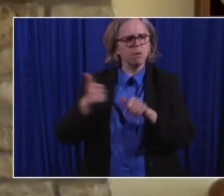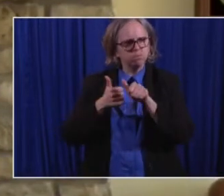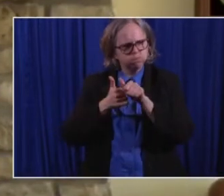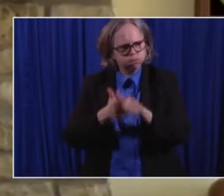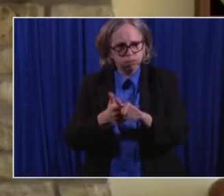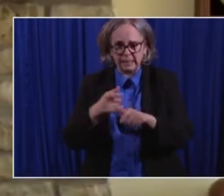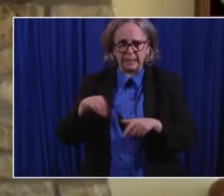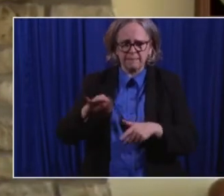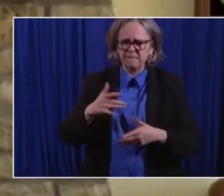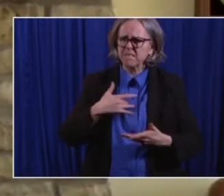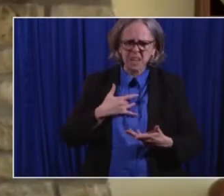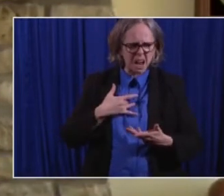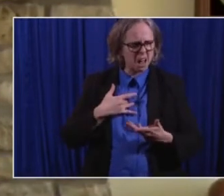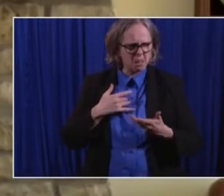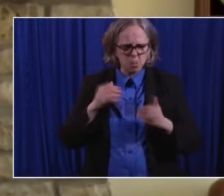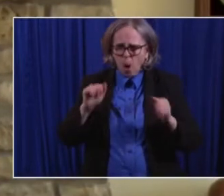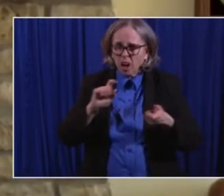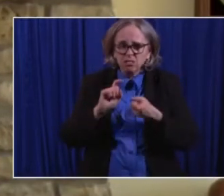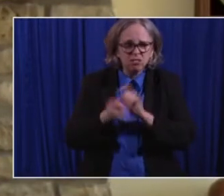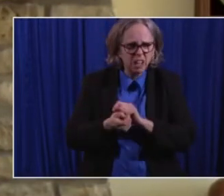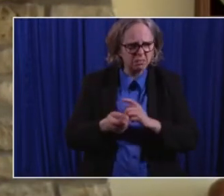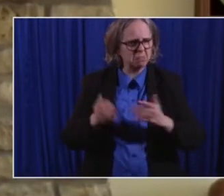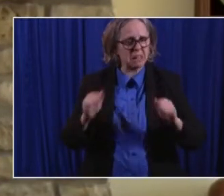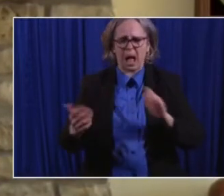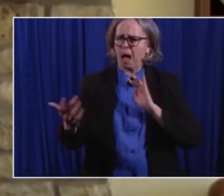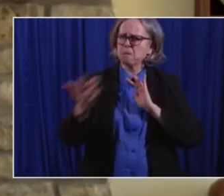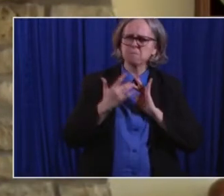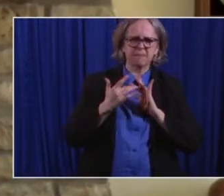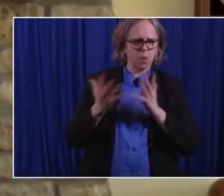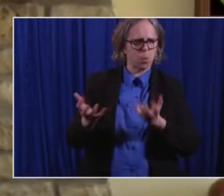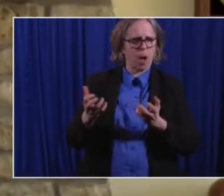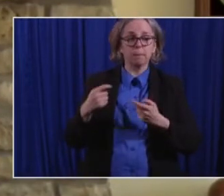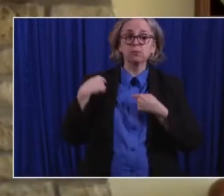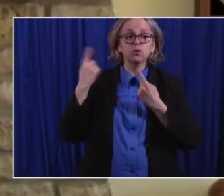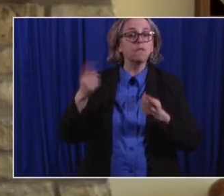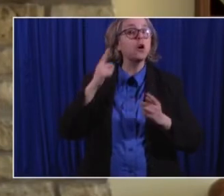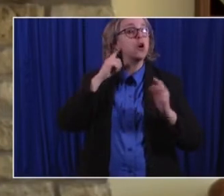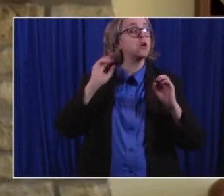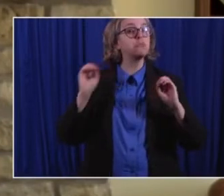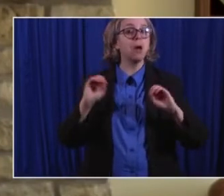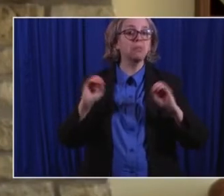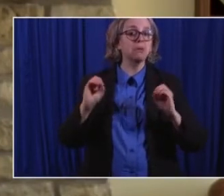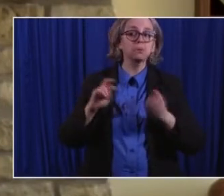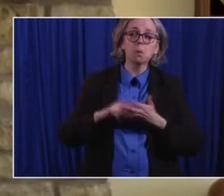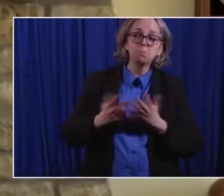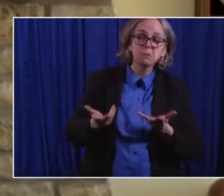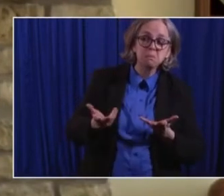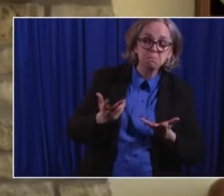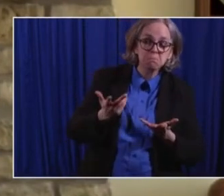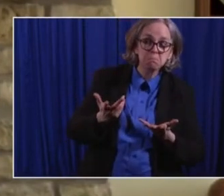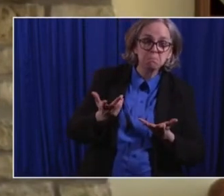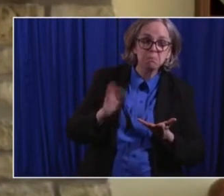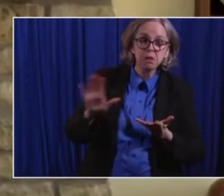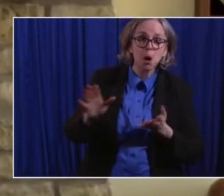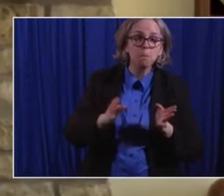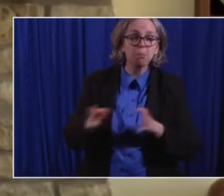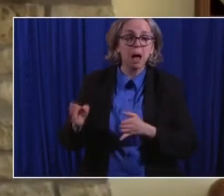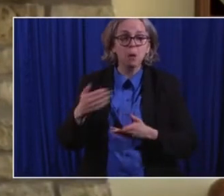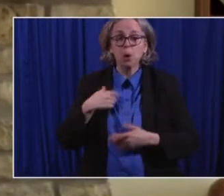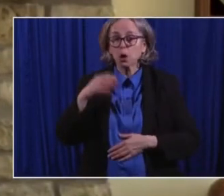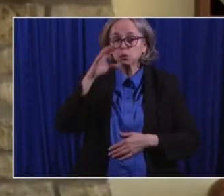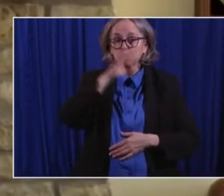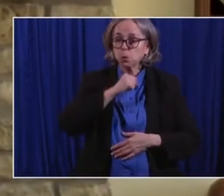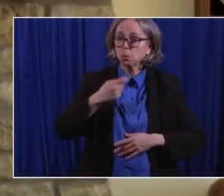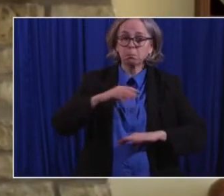ask us about that, but we've not received anything from the amusement parks yet. We suspect they'll wait till we get a little closer to the